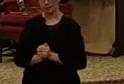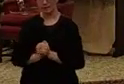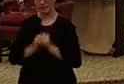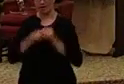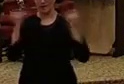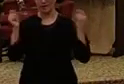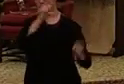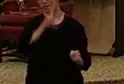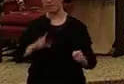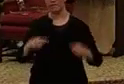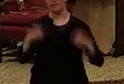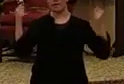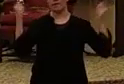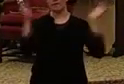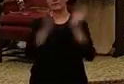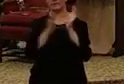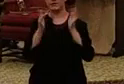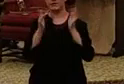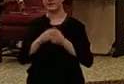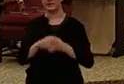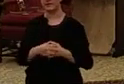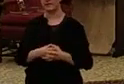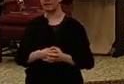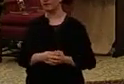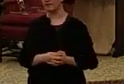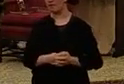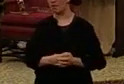Hallelujah, Lord. Hallelujah, Jesus.